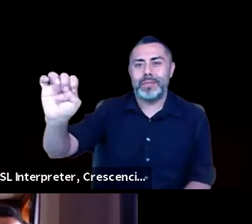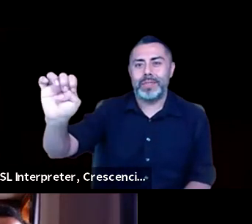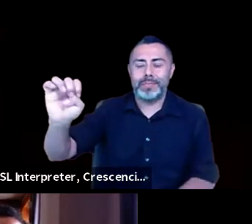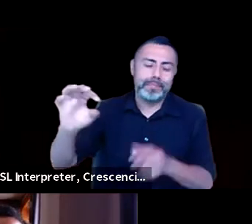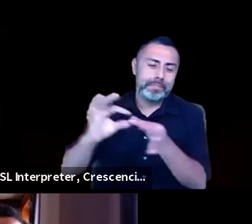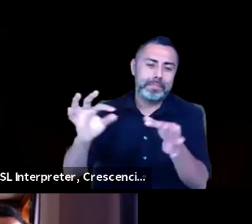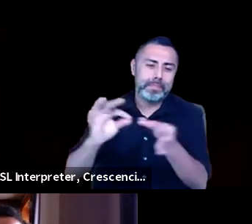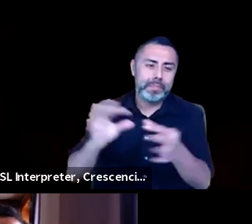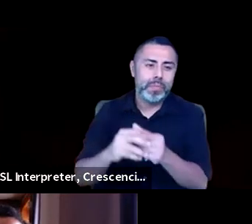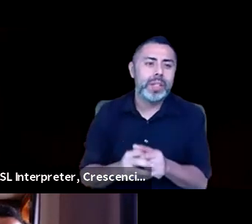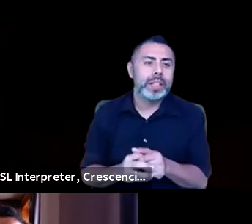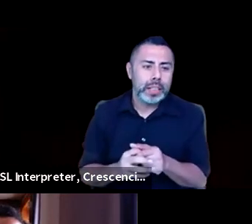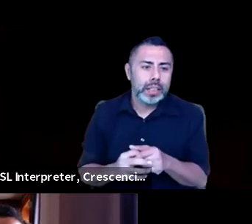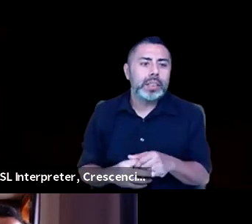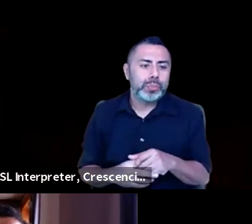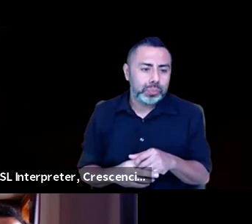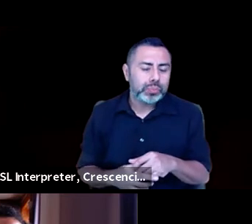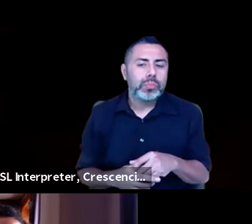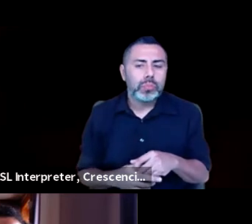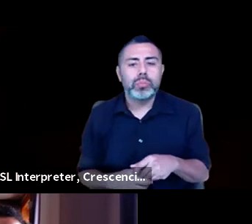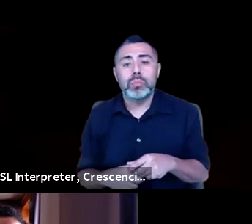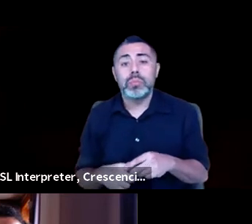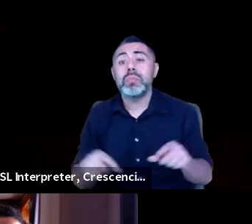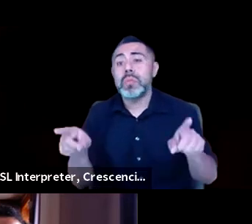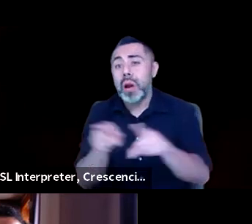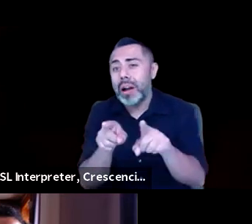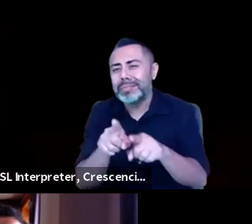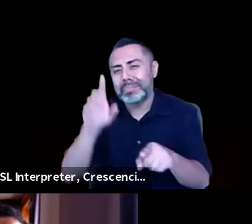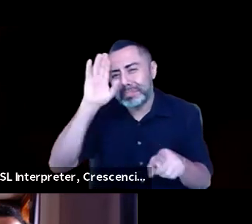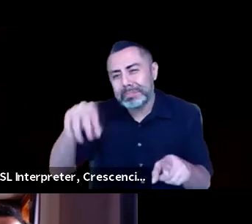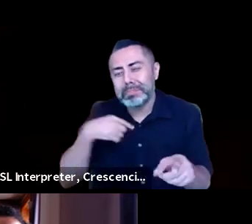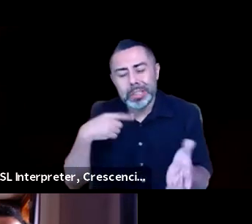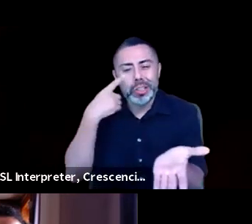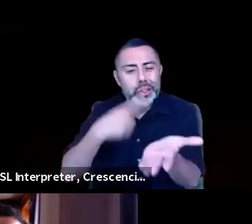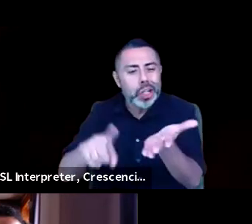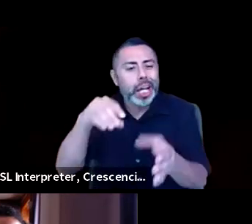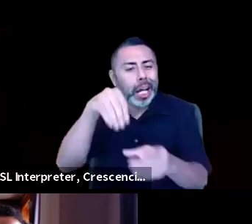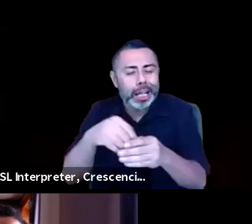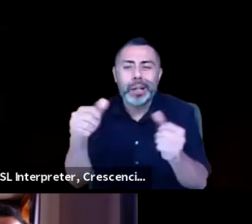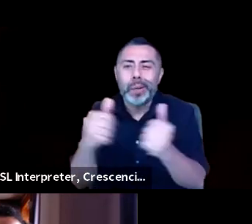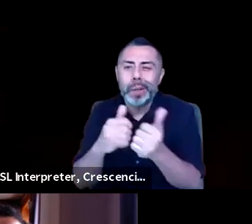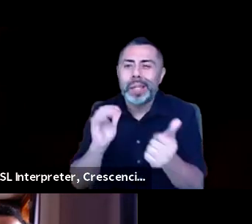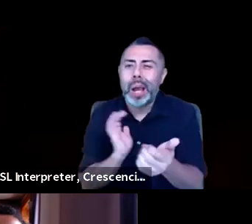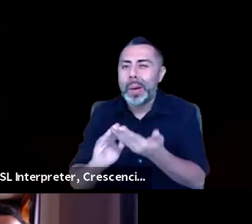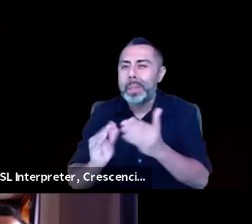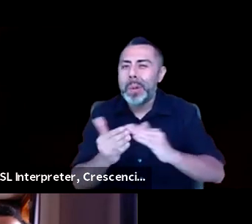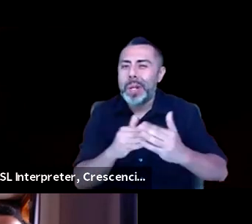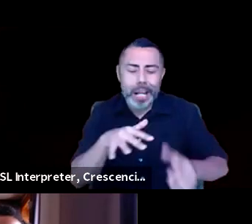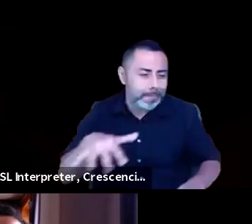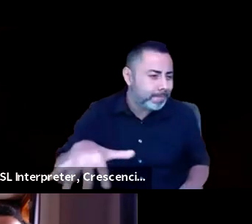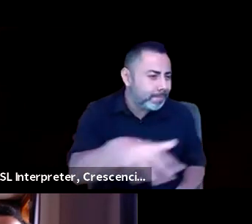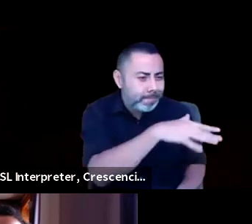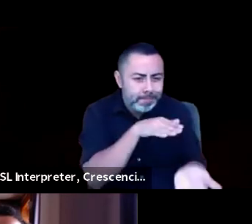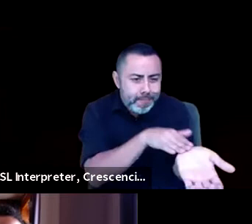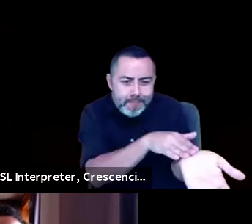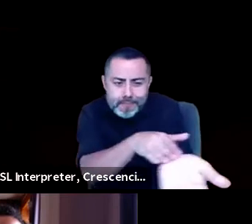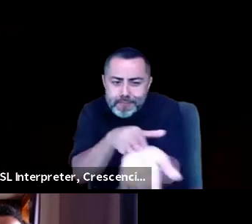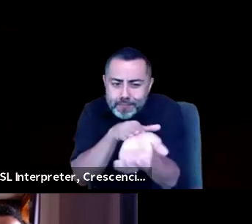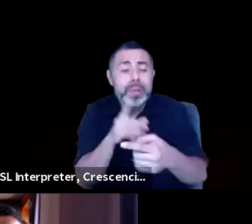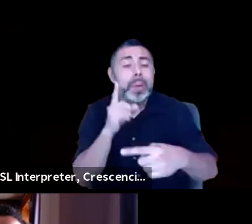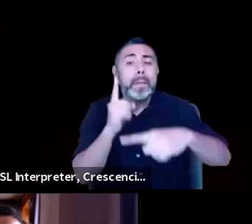You know, besides checking in with our community and listening to what they need and to what our community partners